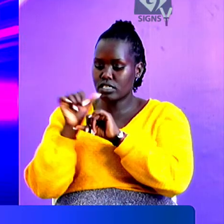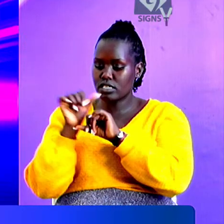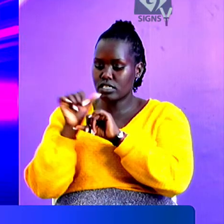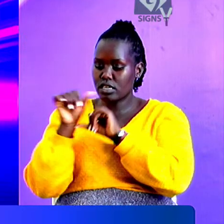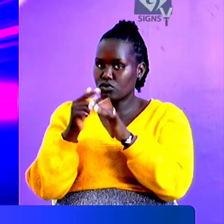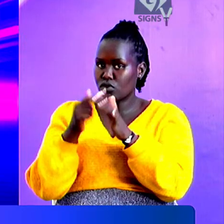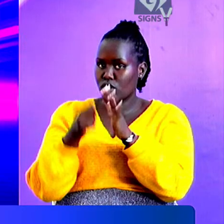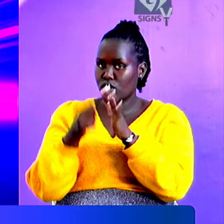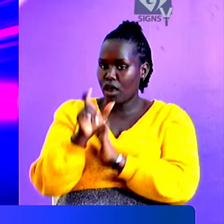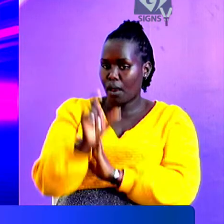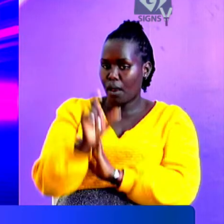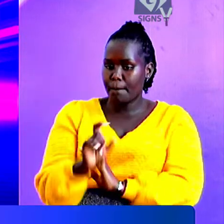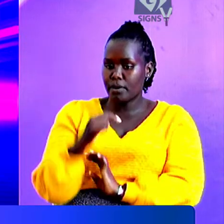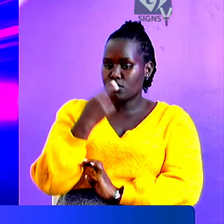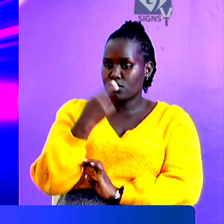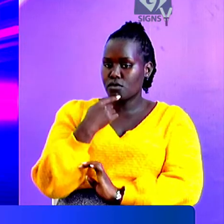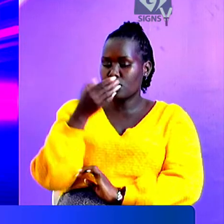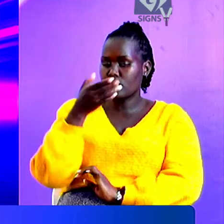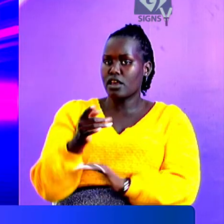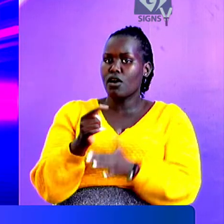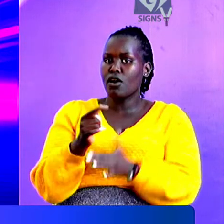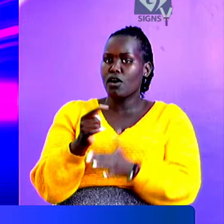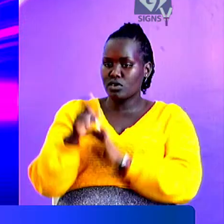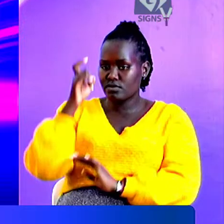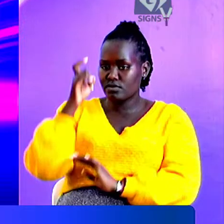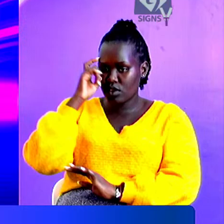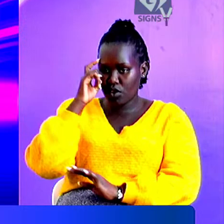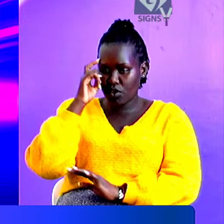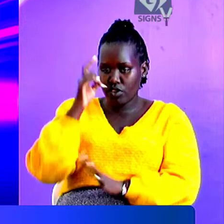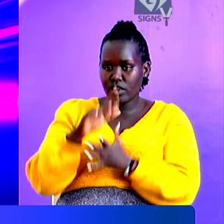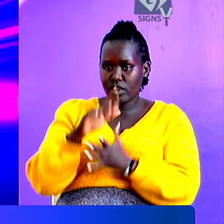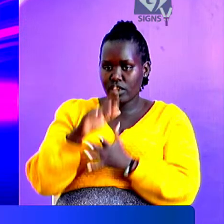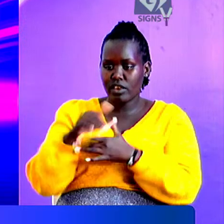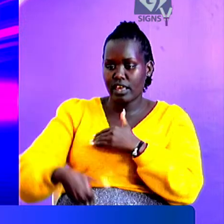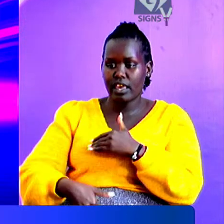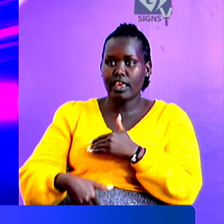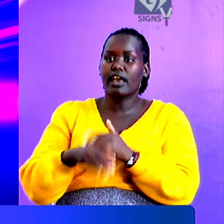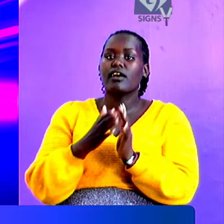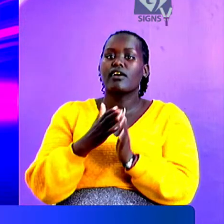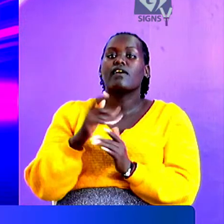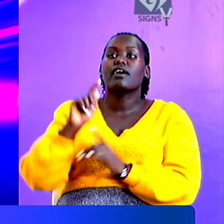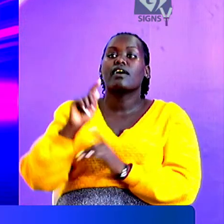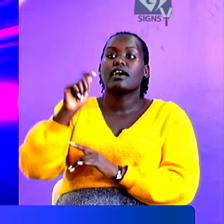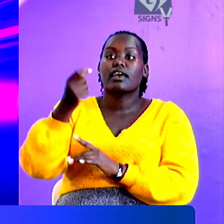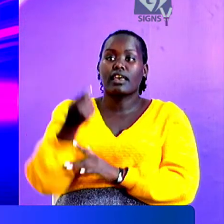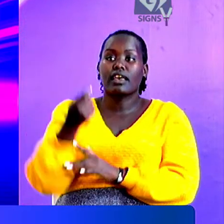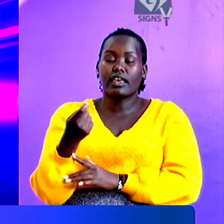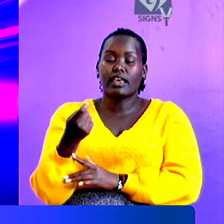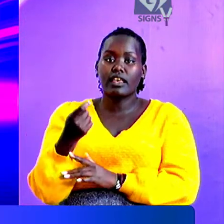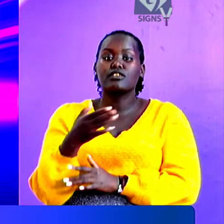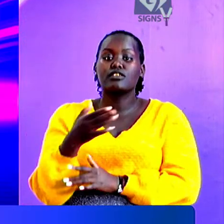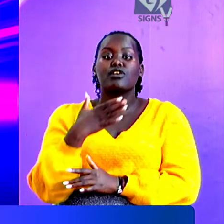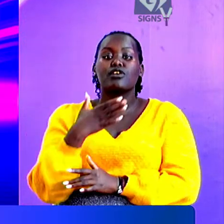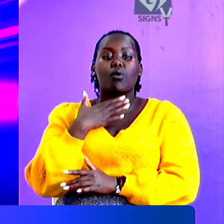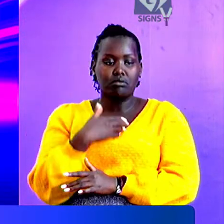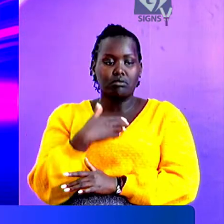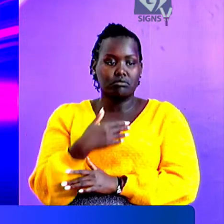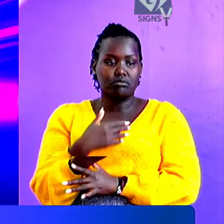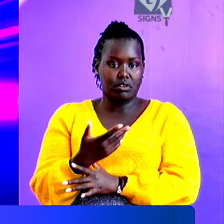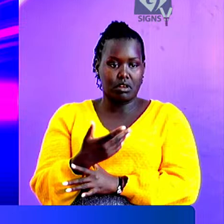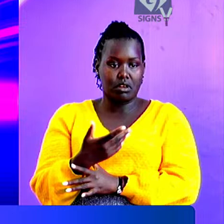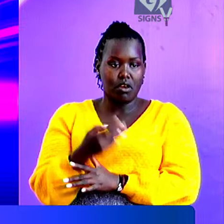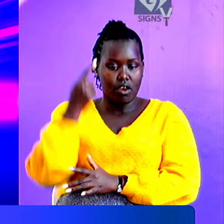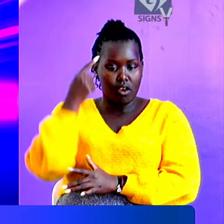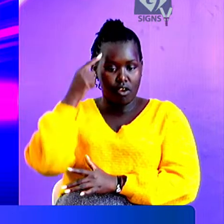who has been at the bedrock, what do you think the young Kenyans are really agitating for to see the change? Yeah.